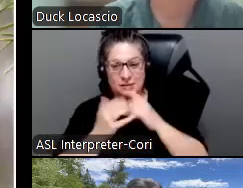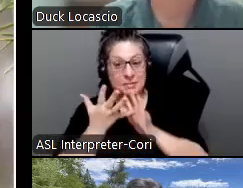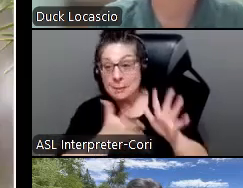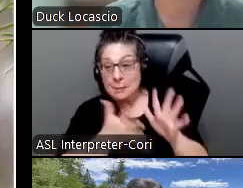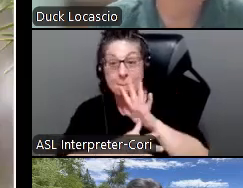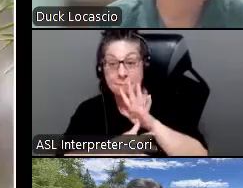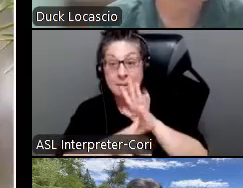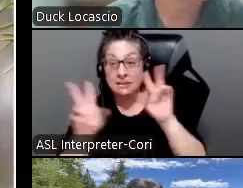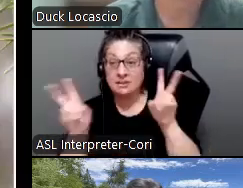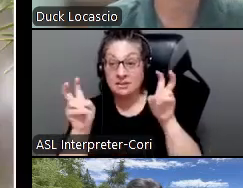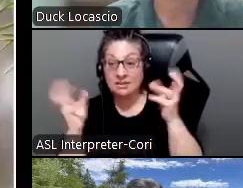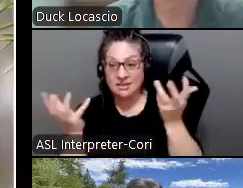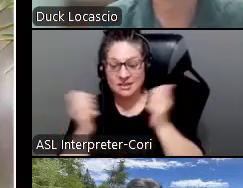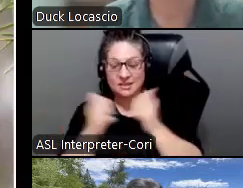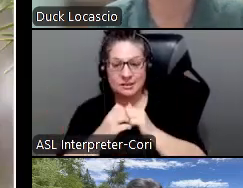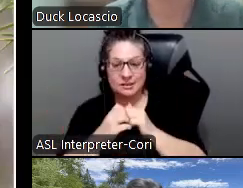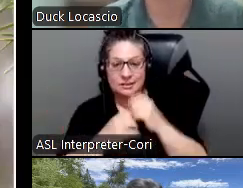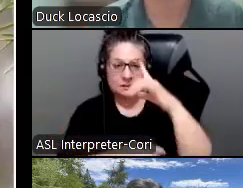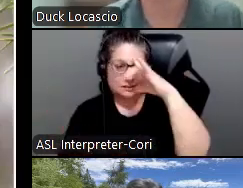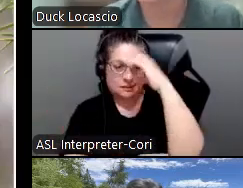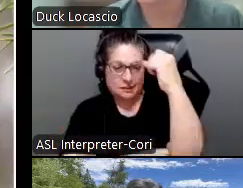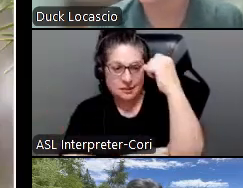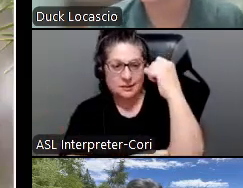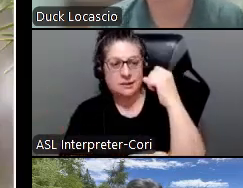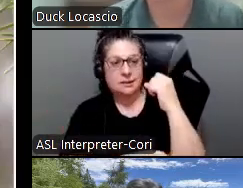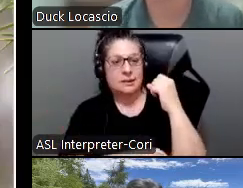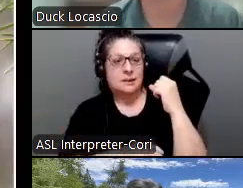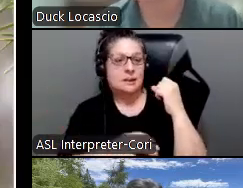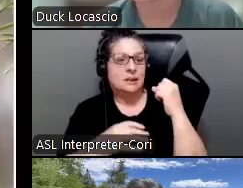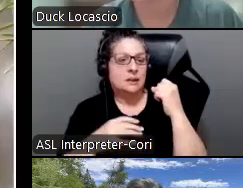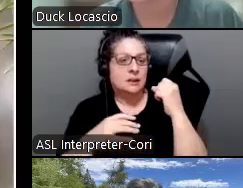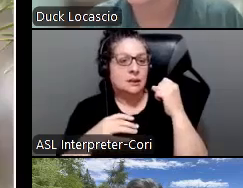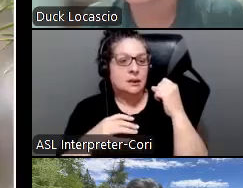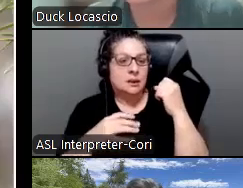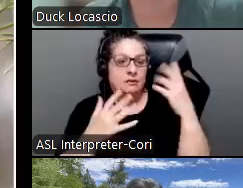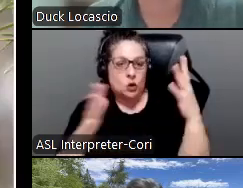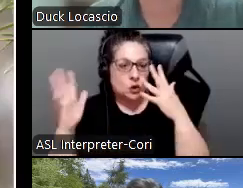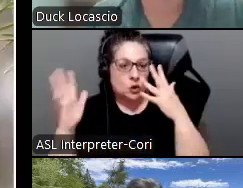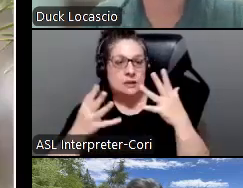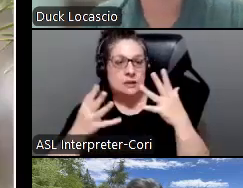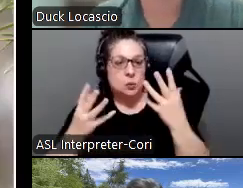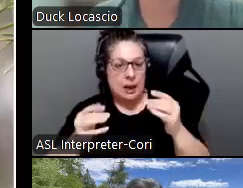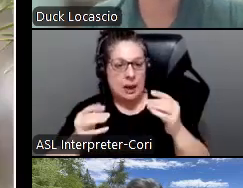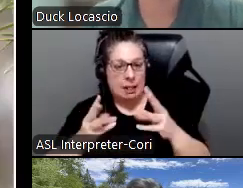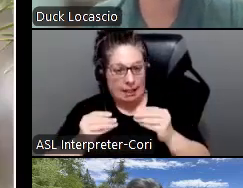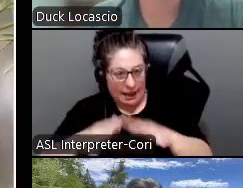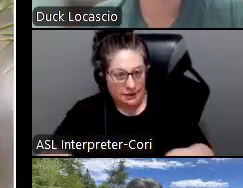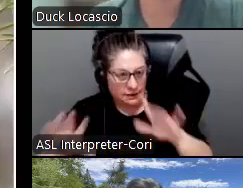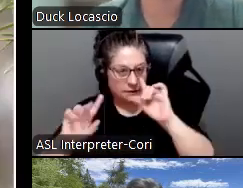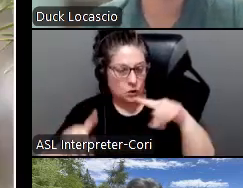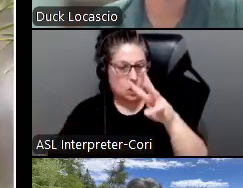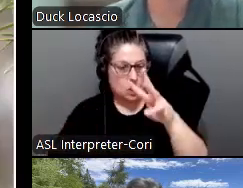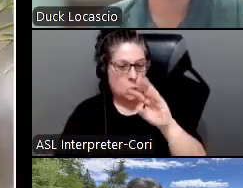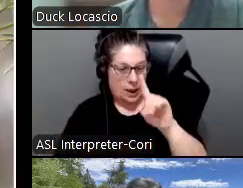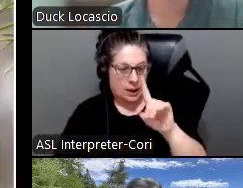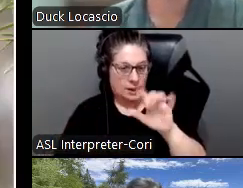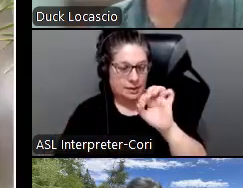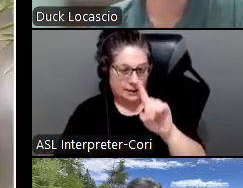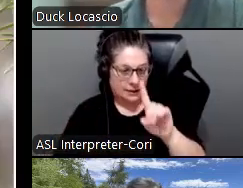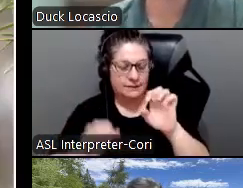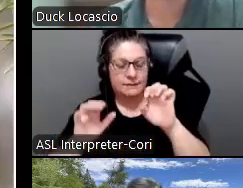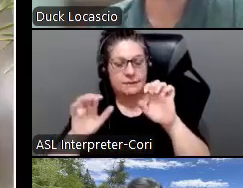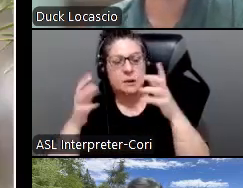The topic for today is resilient forested wetlands for wildlife, and we have some great speakers today. We have